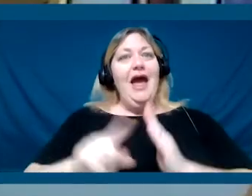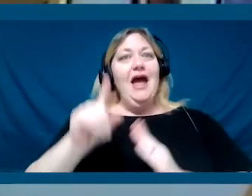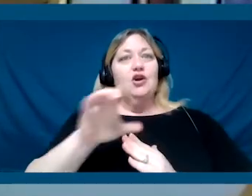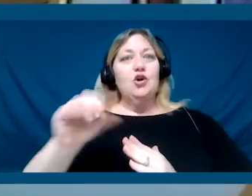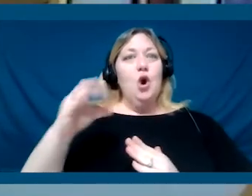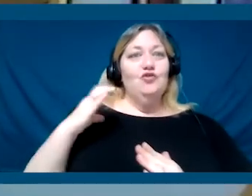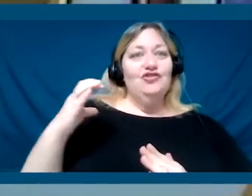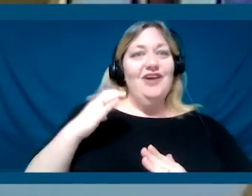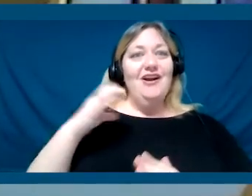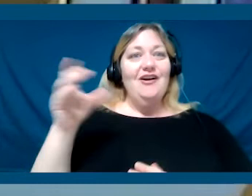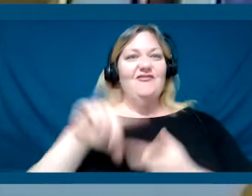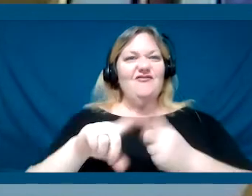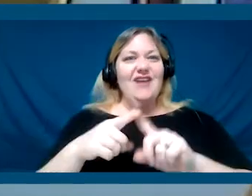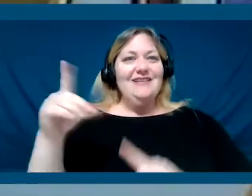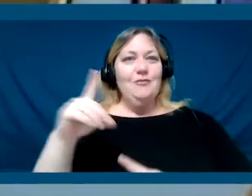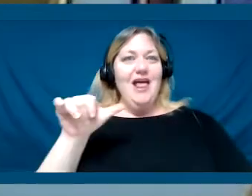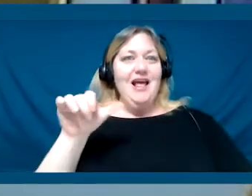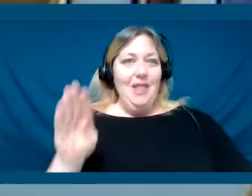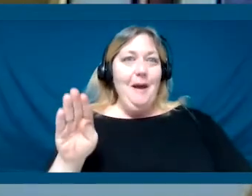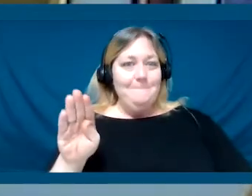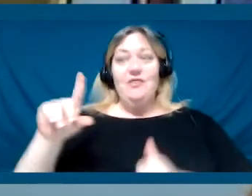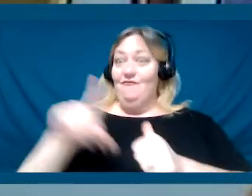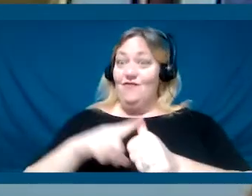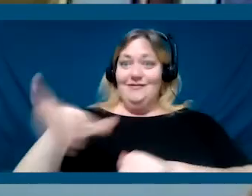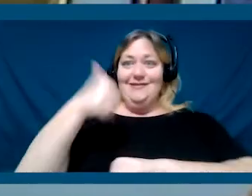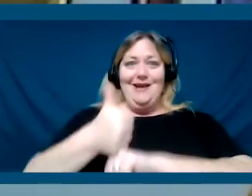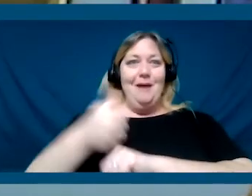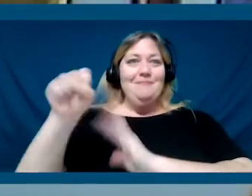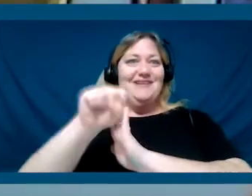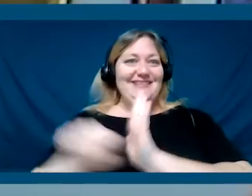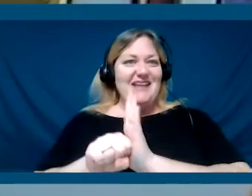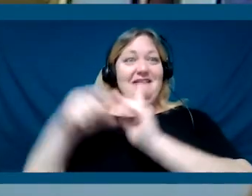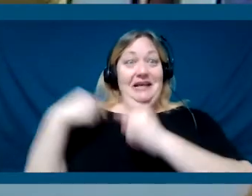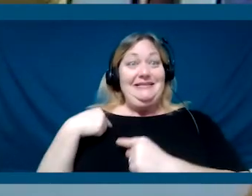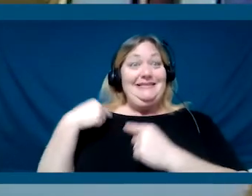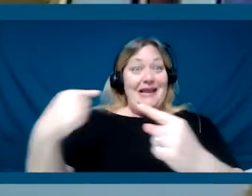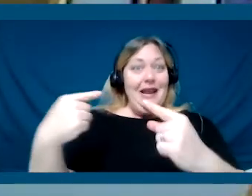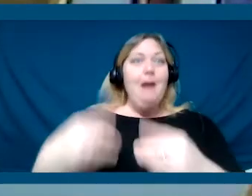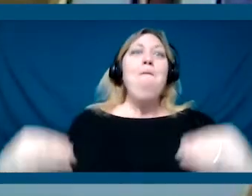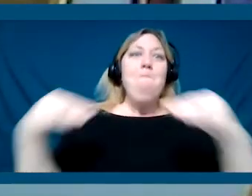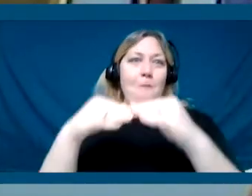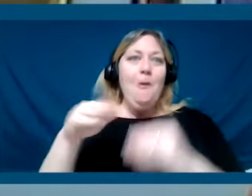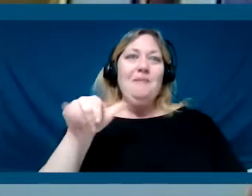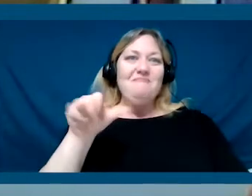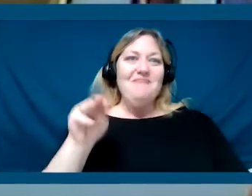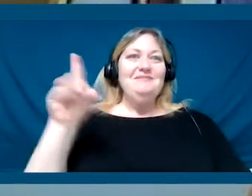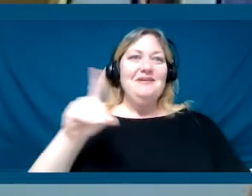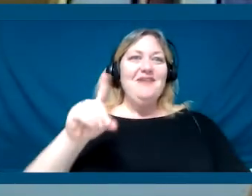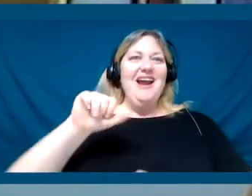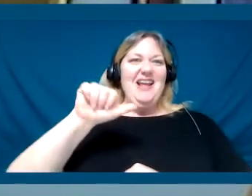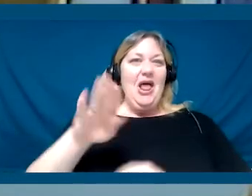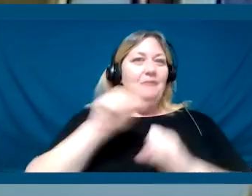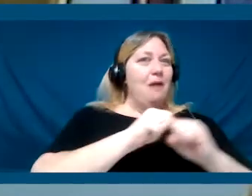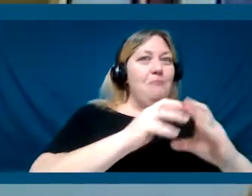Friends Democratic Club, the first of its kind in the state. And since then, there are more Muslim Democratic clubs that have